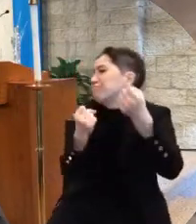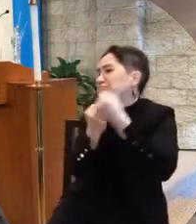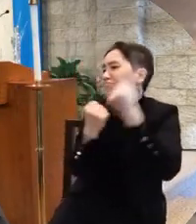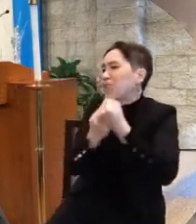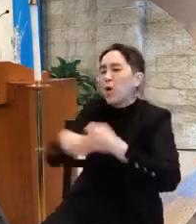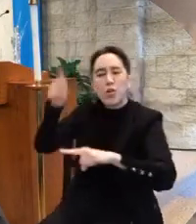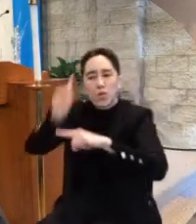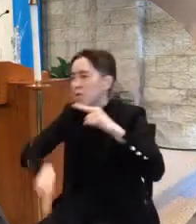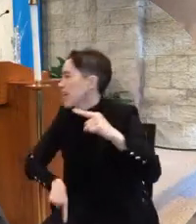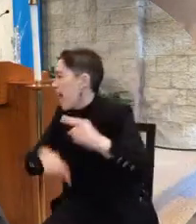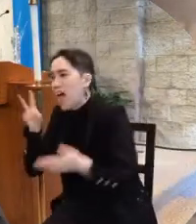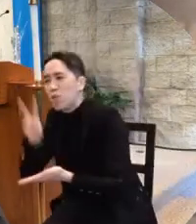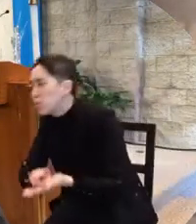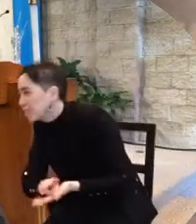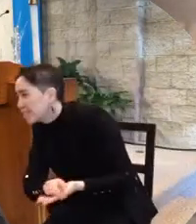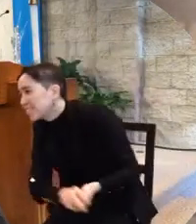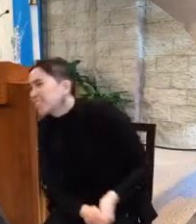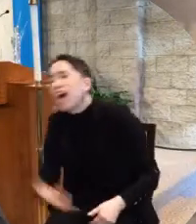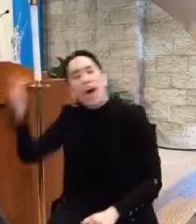lose.